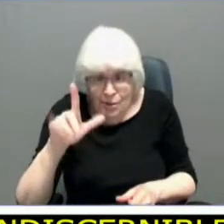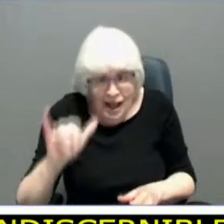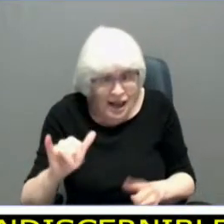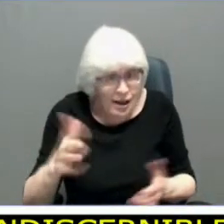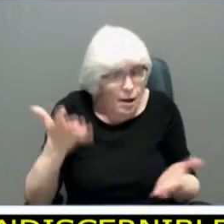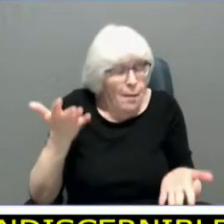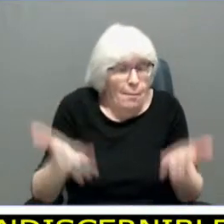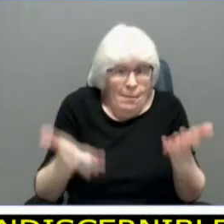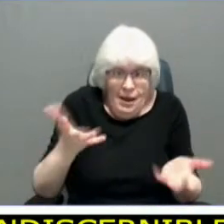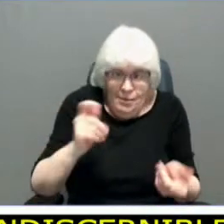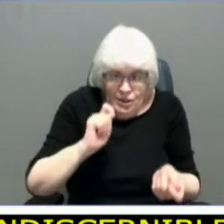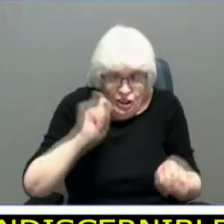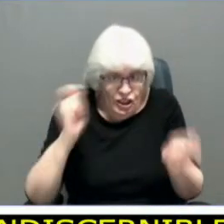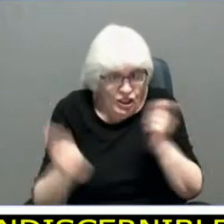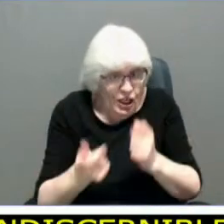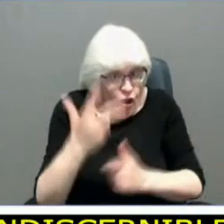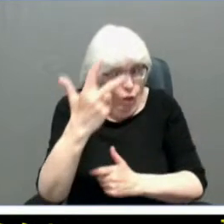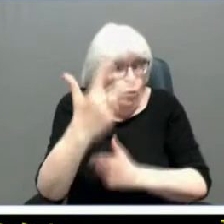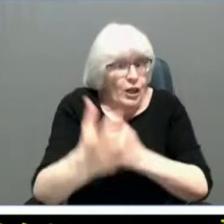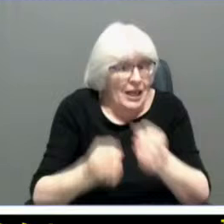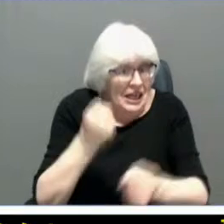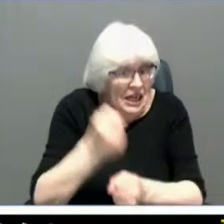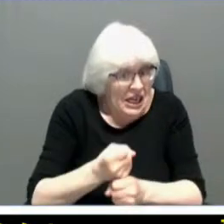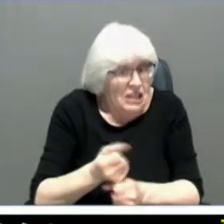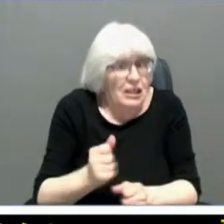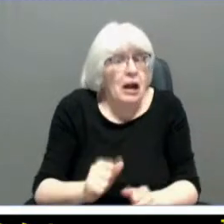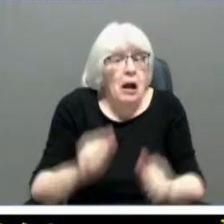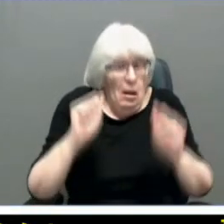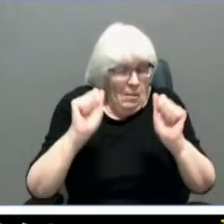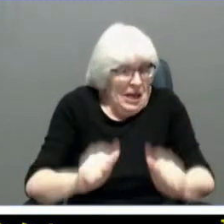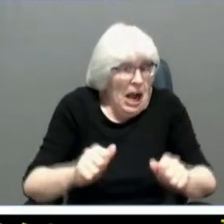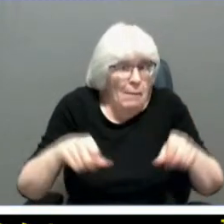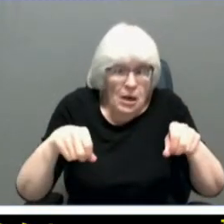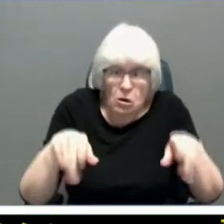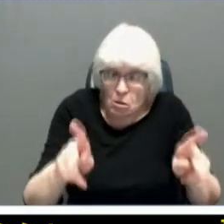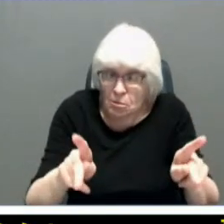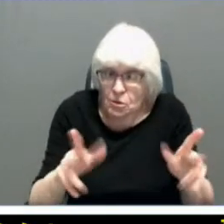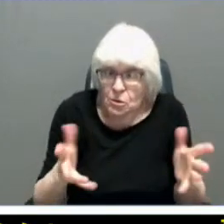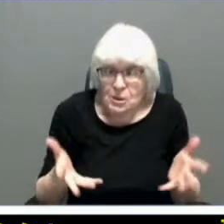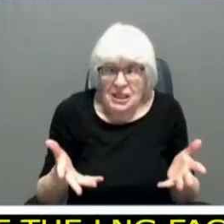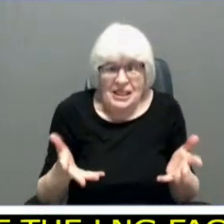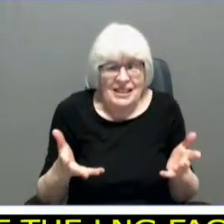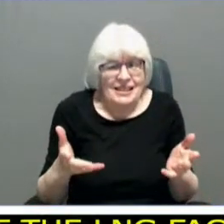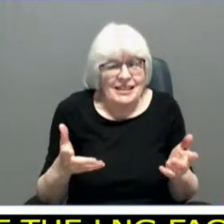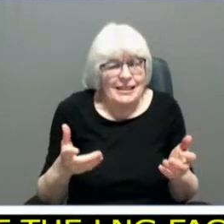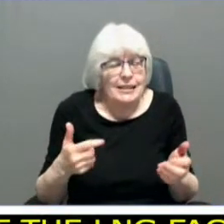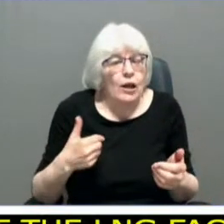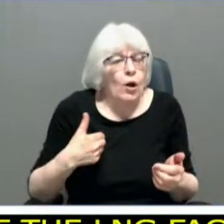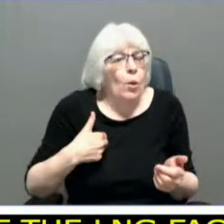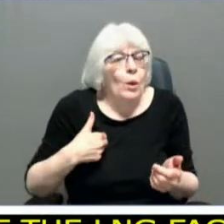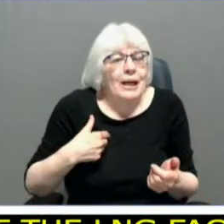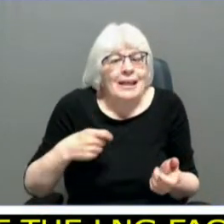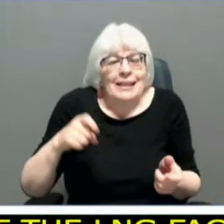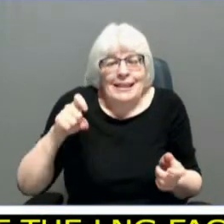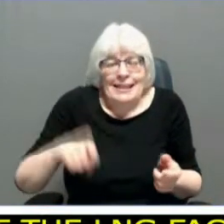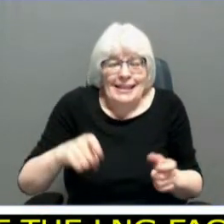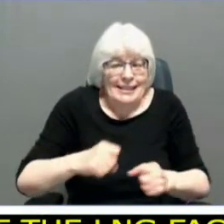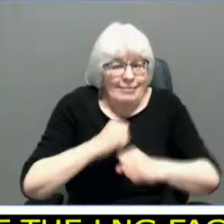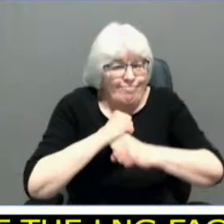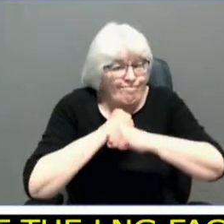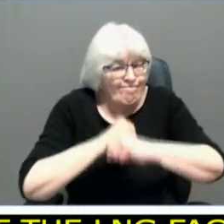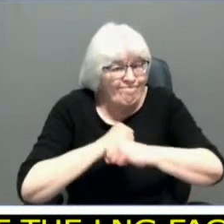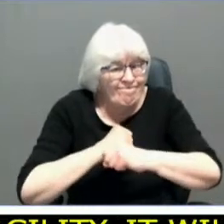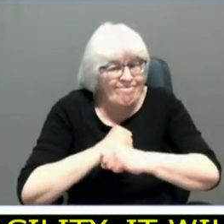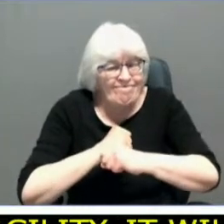significant conversion opportunity, but it does need there need to be a security of that as a transition opportunity. But I think